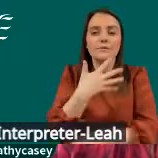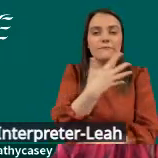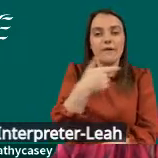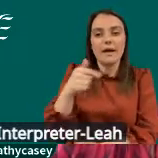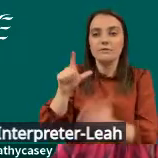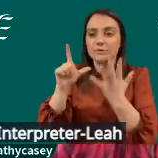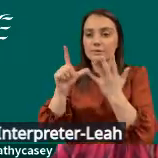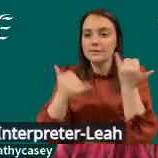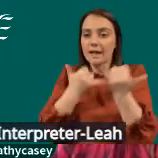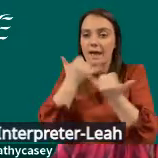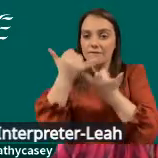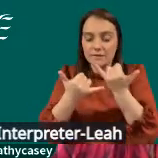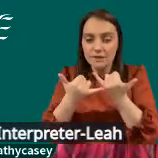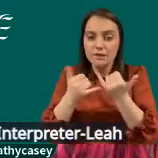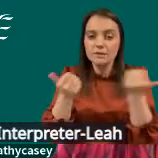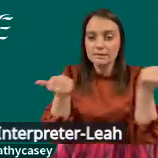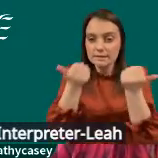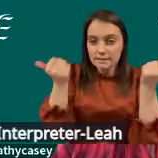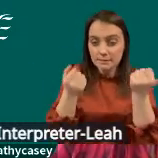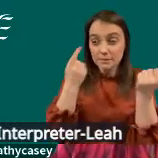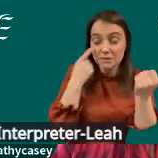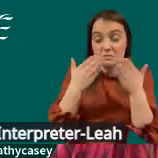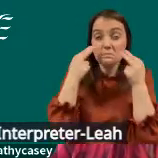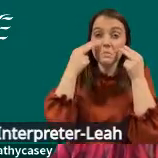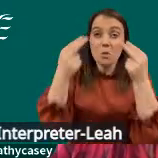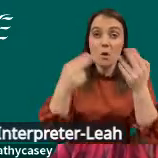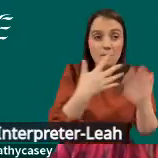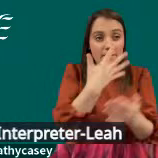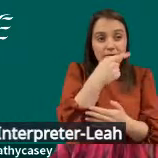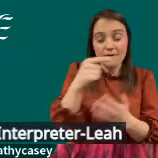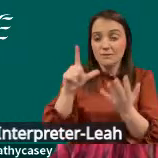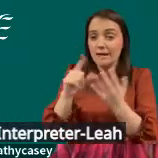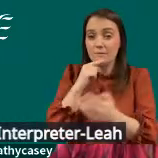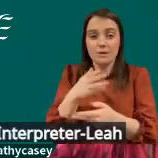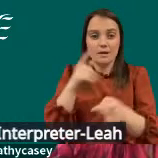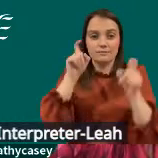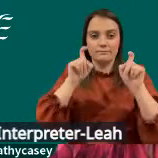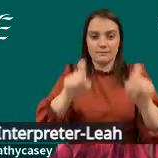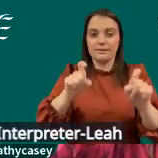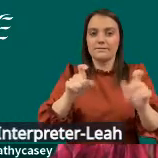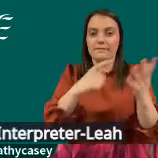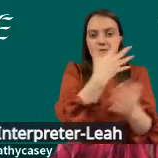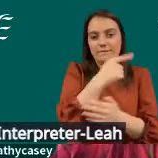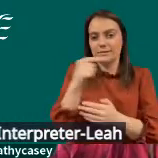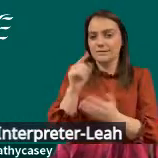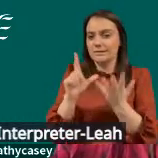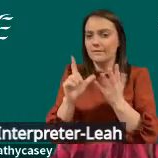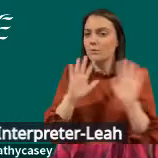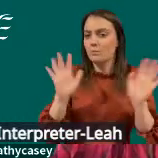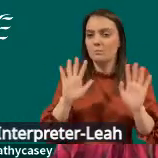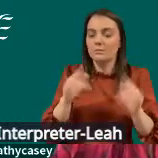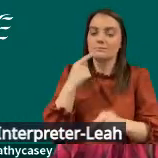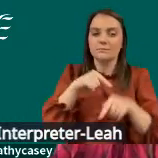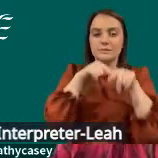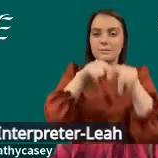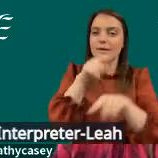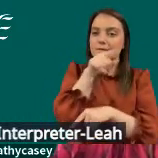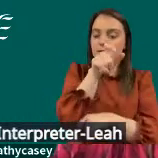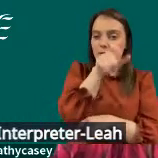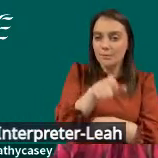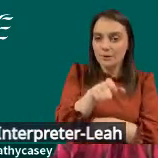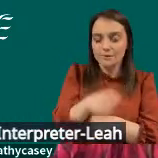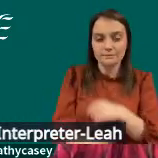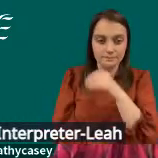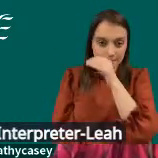years, and that's our usual time span, but it is not written in stone, it's very much individualized. Because we give estrogen, it